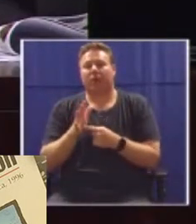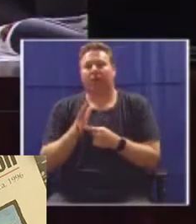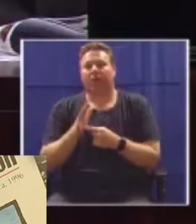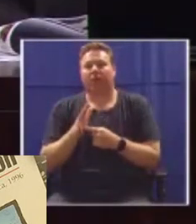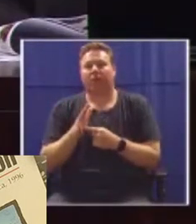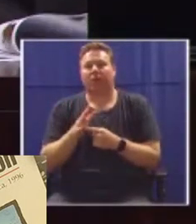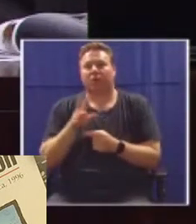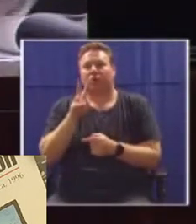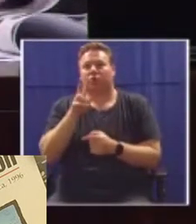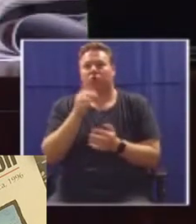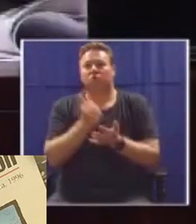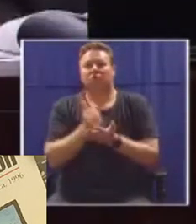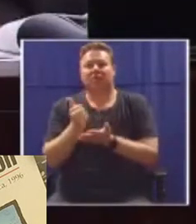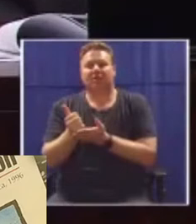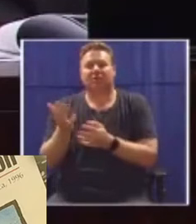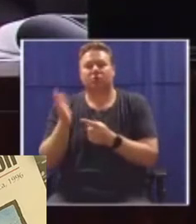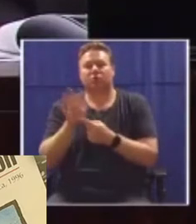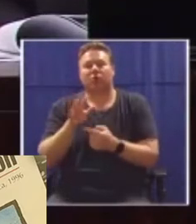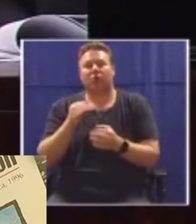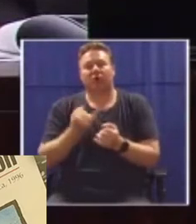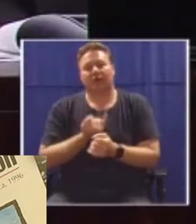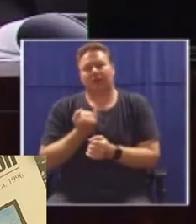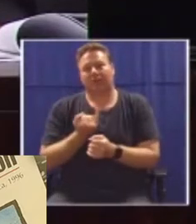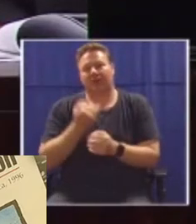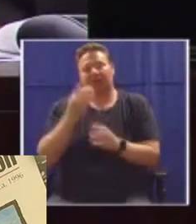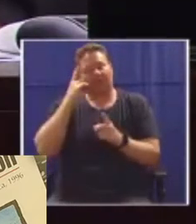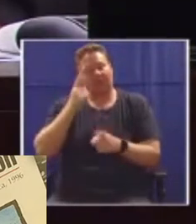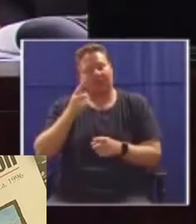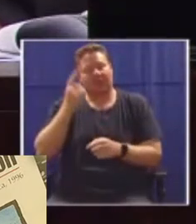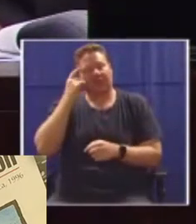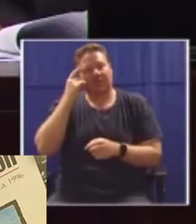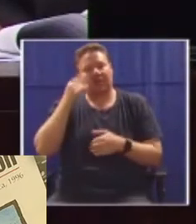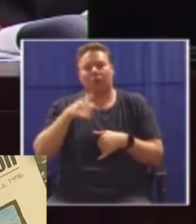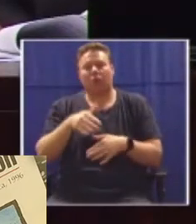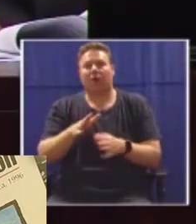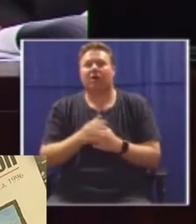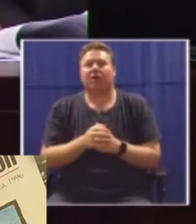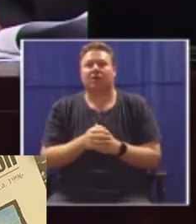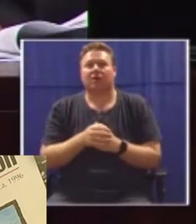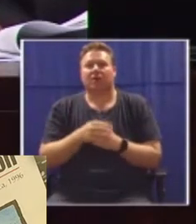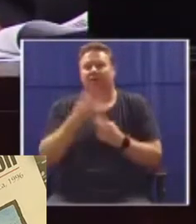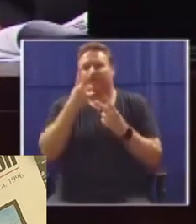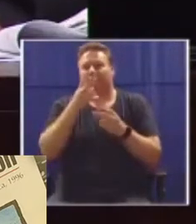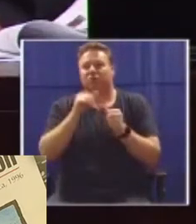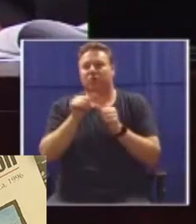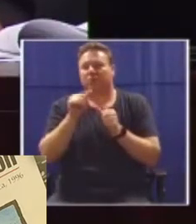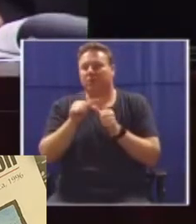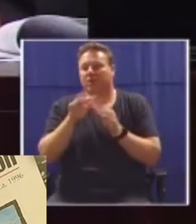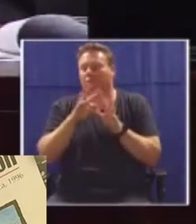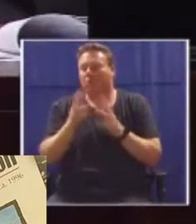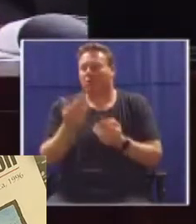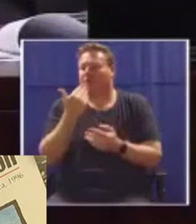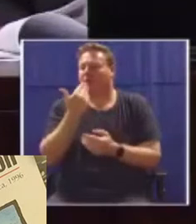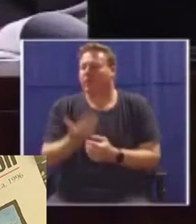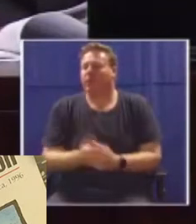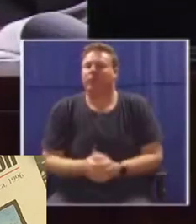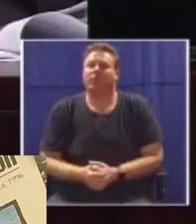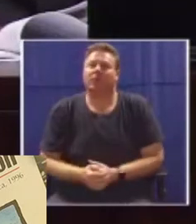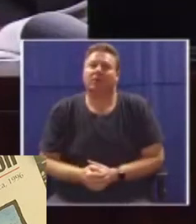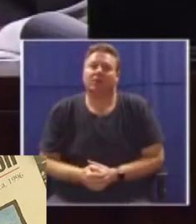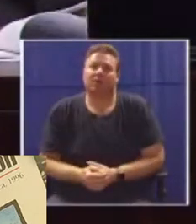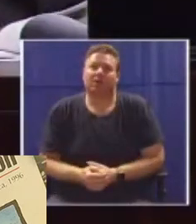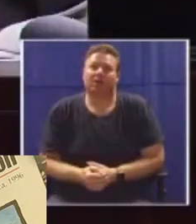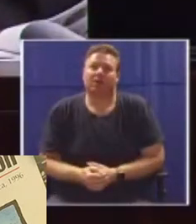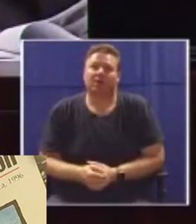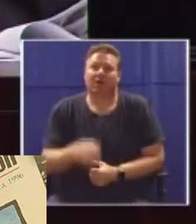two seats that you hold how independent you are in your thinking and your vision for a better world. I thank you. To